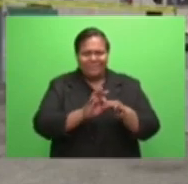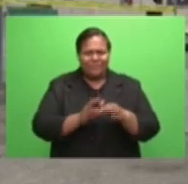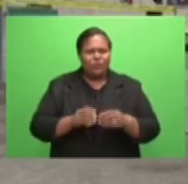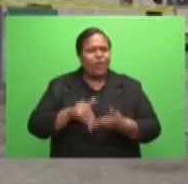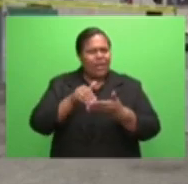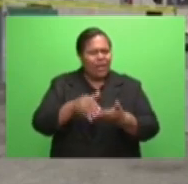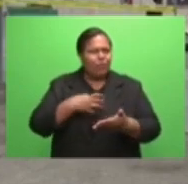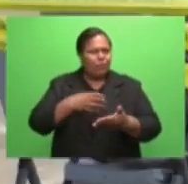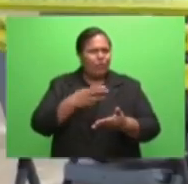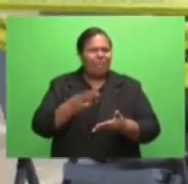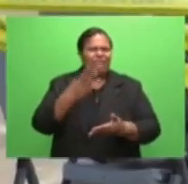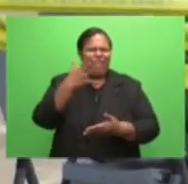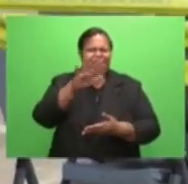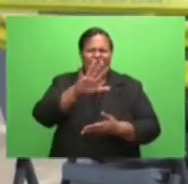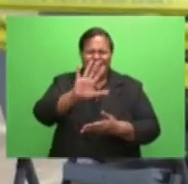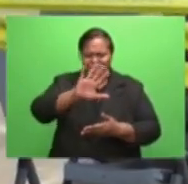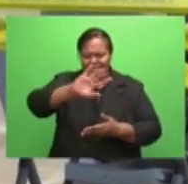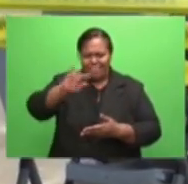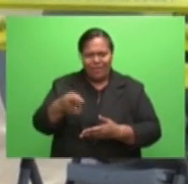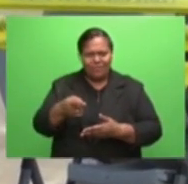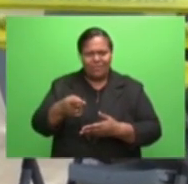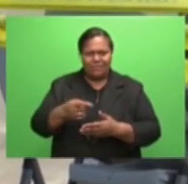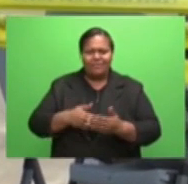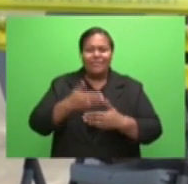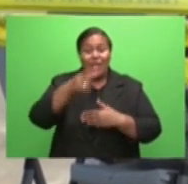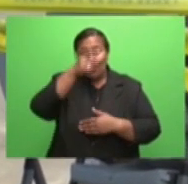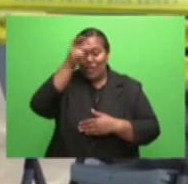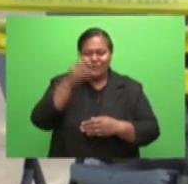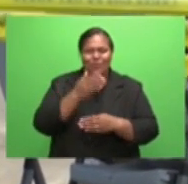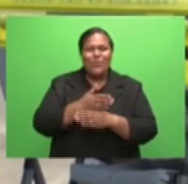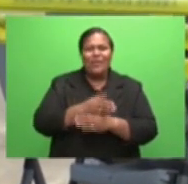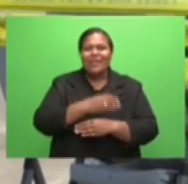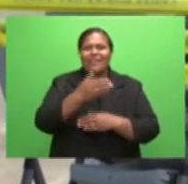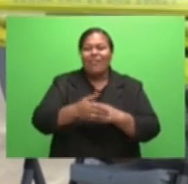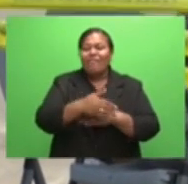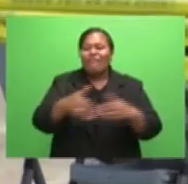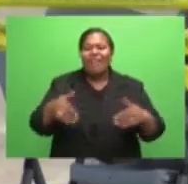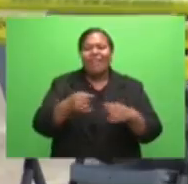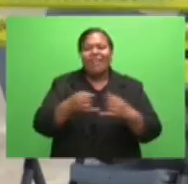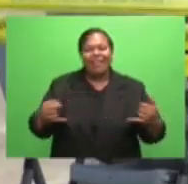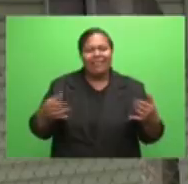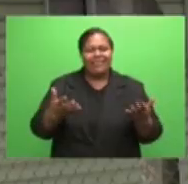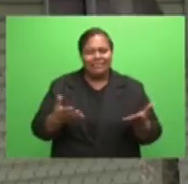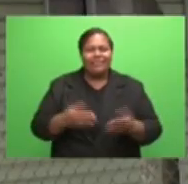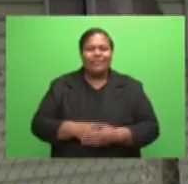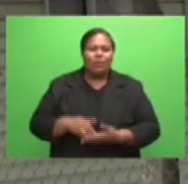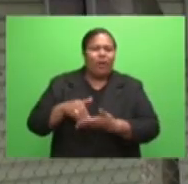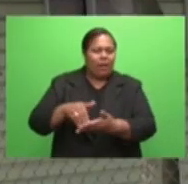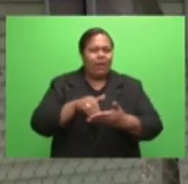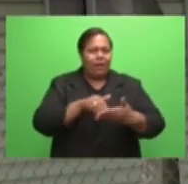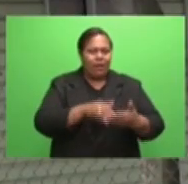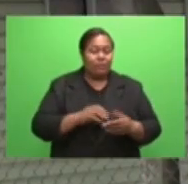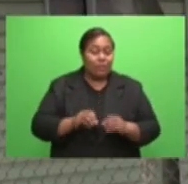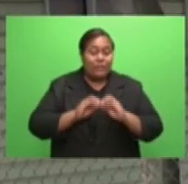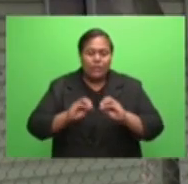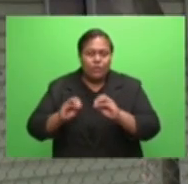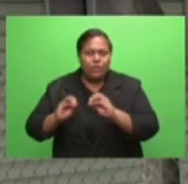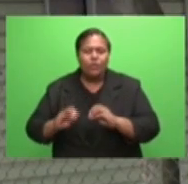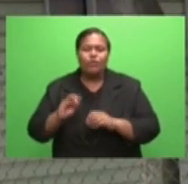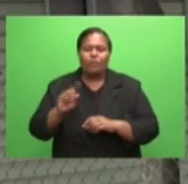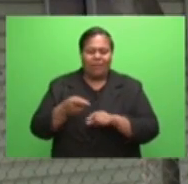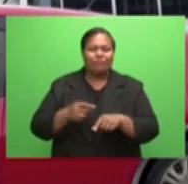5,000 frontline workers to manage any surge of COVID-19 infections while continuing to deliver quality essential